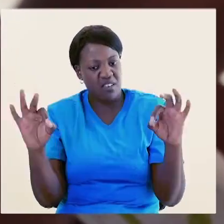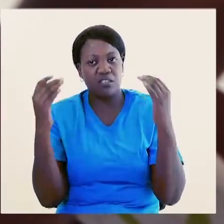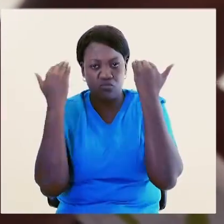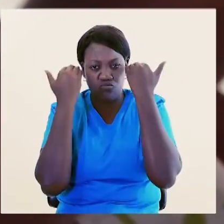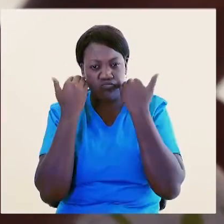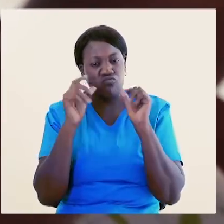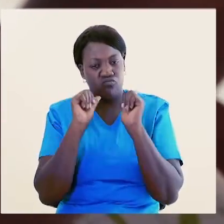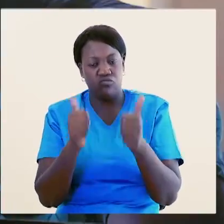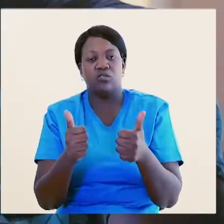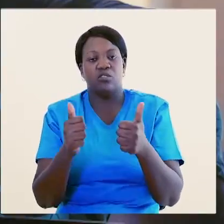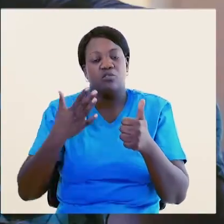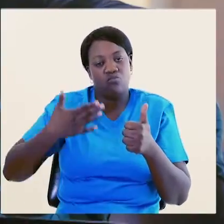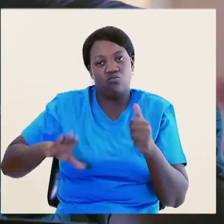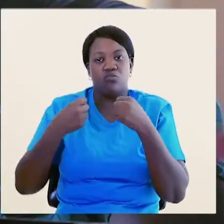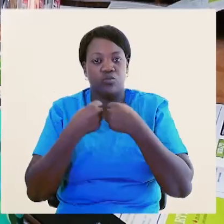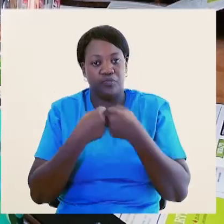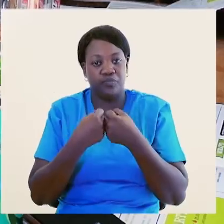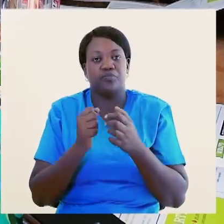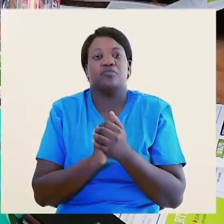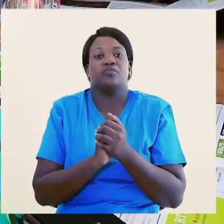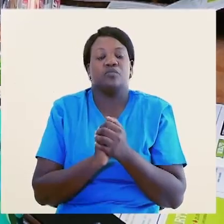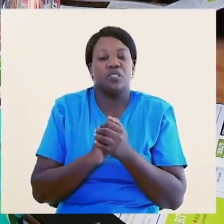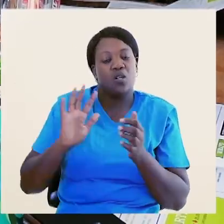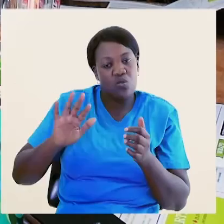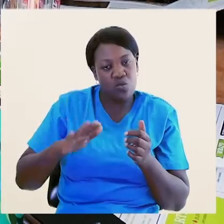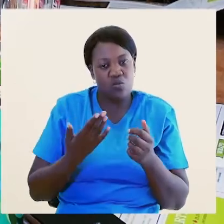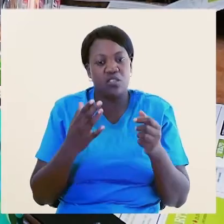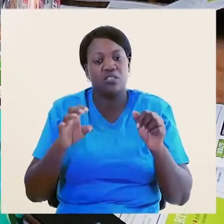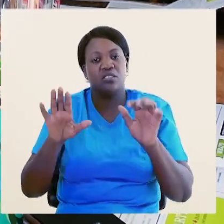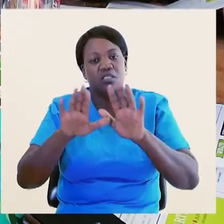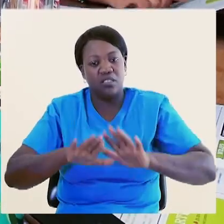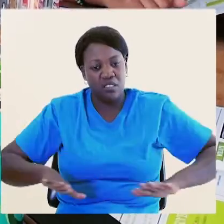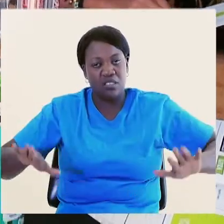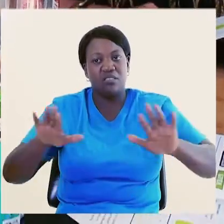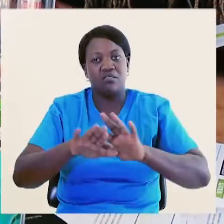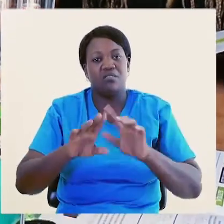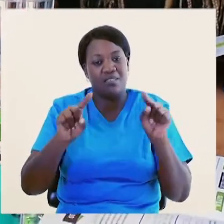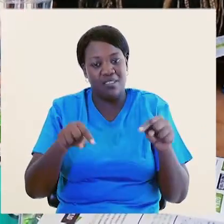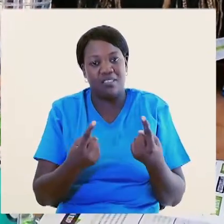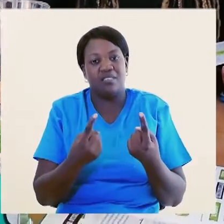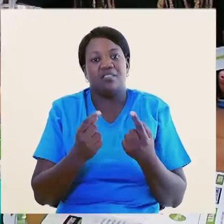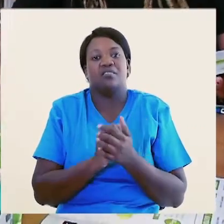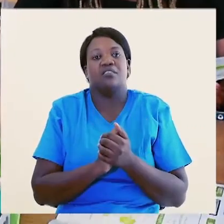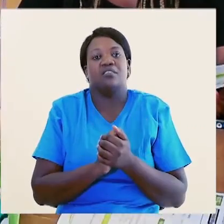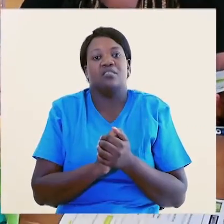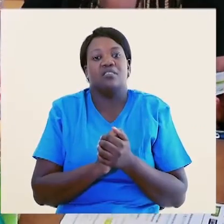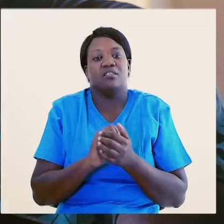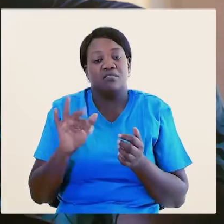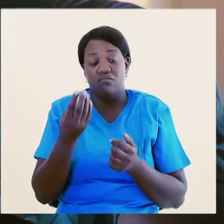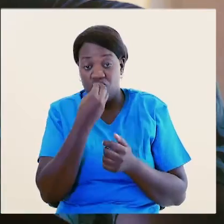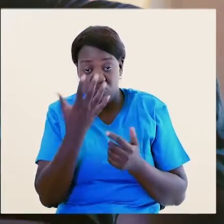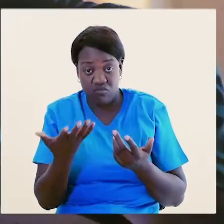well as war and conflict. Yes, and you know, we also get environment indicators. Exactly. Are you guys ready to